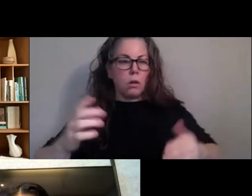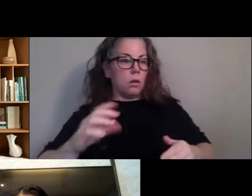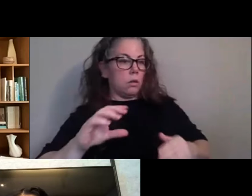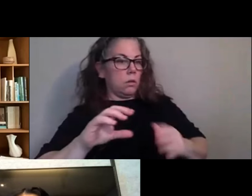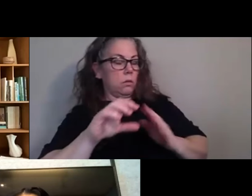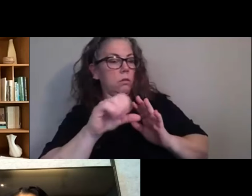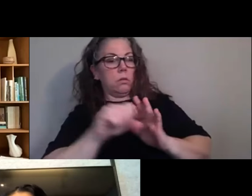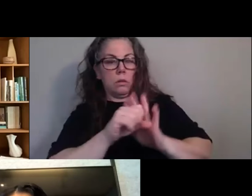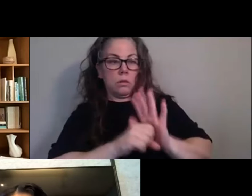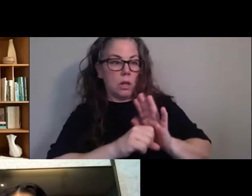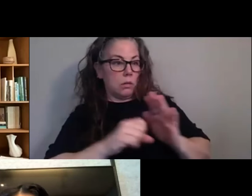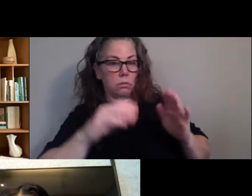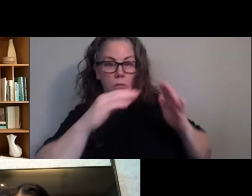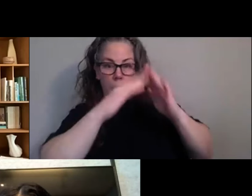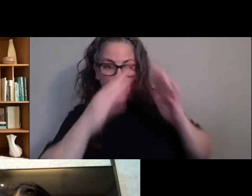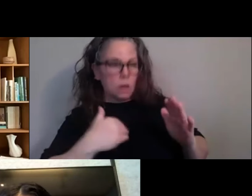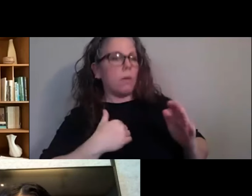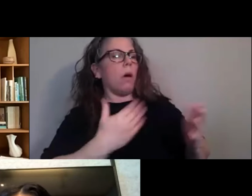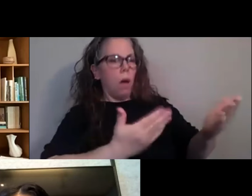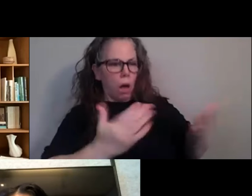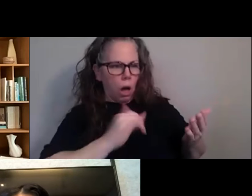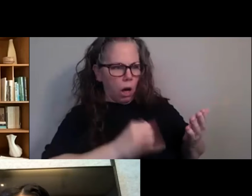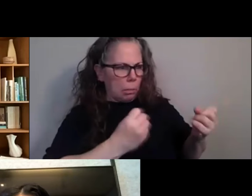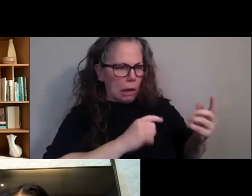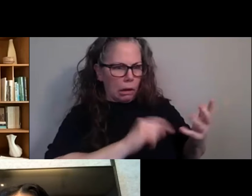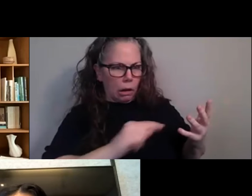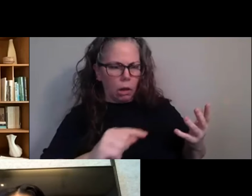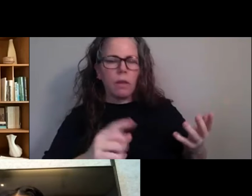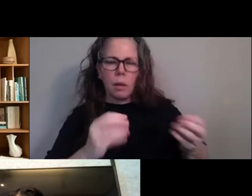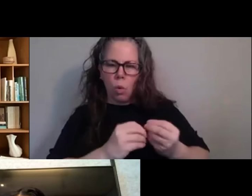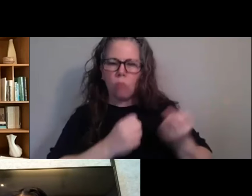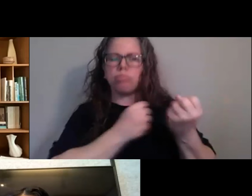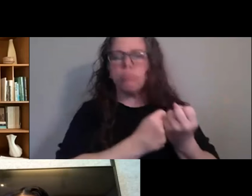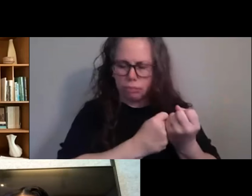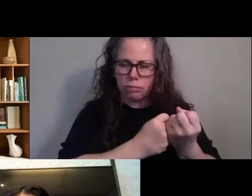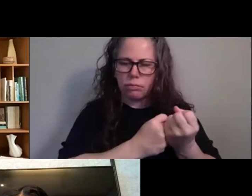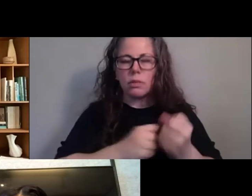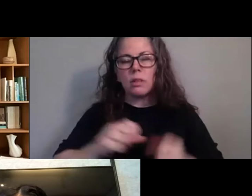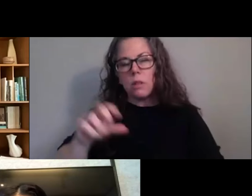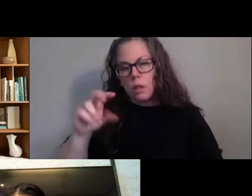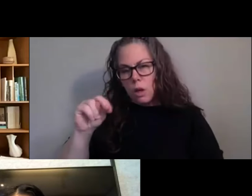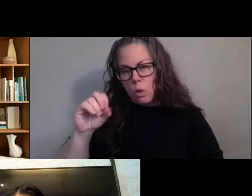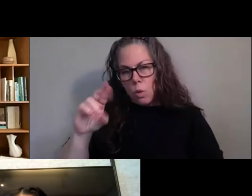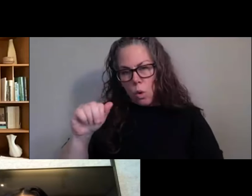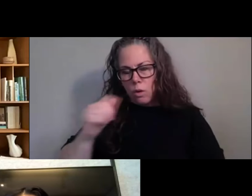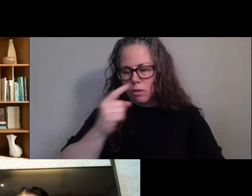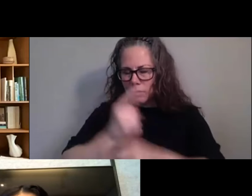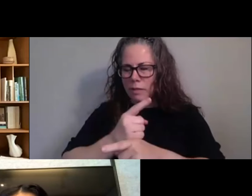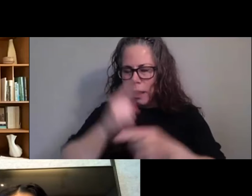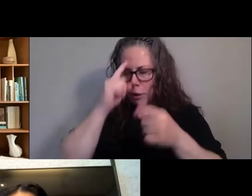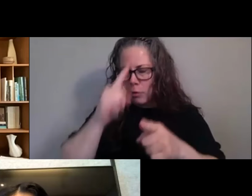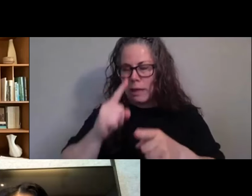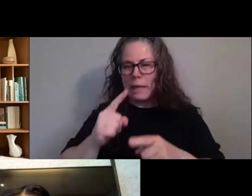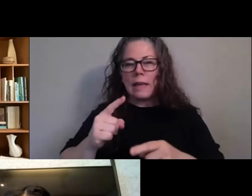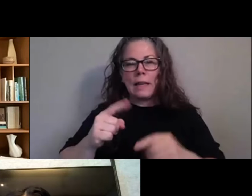for. And like Nora said, there's like a, it's hard to determine the line between like being persistent